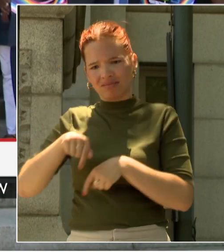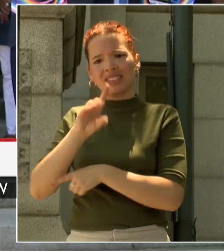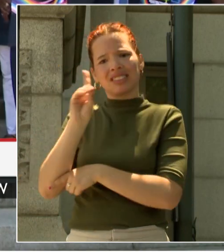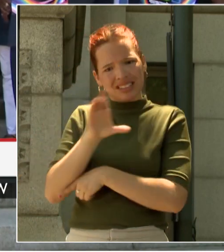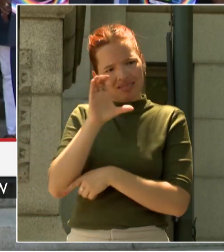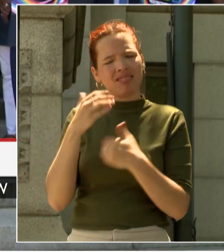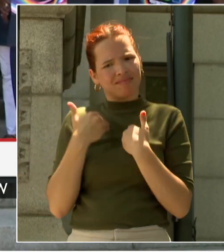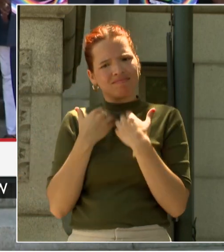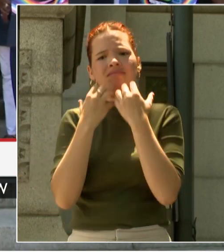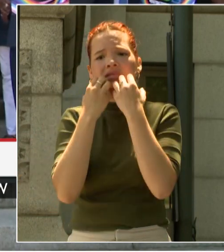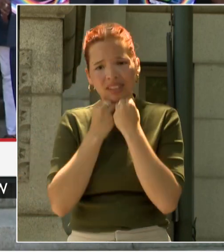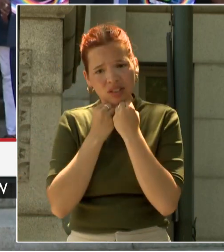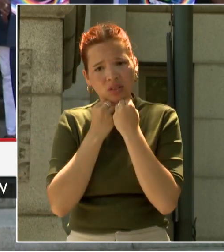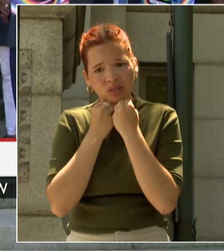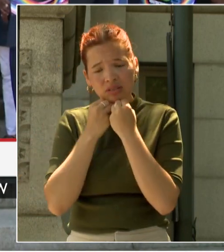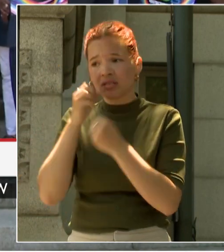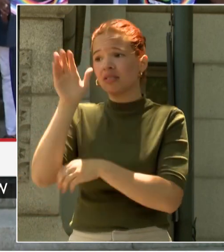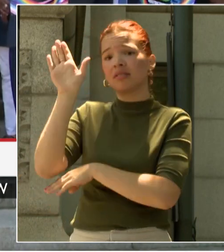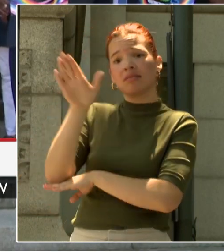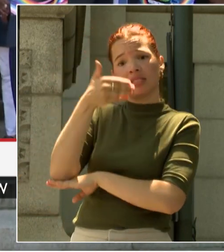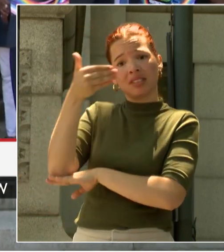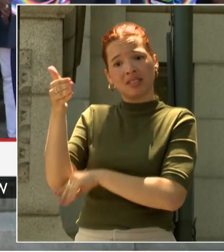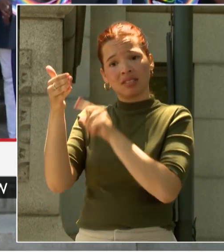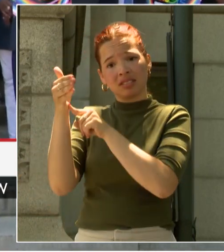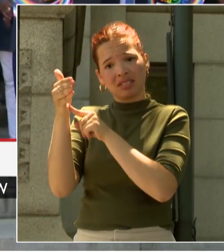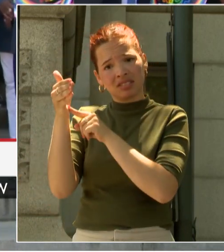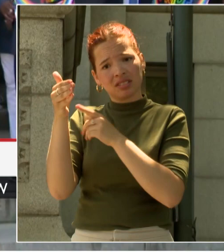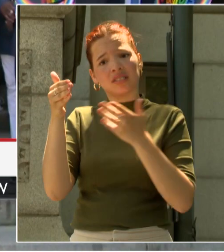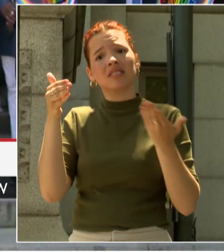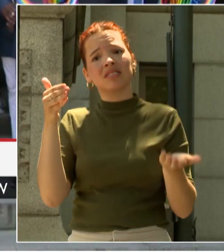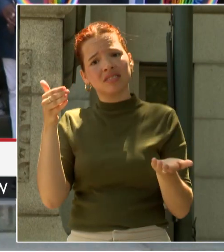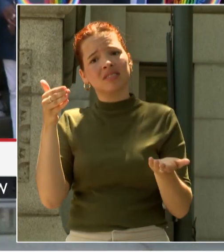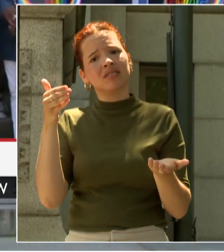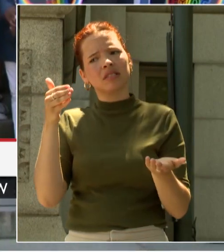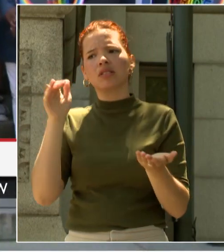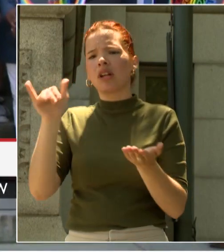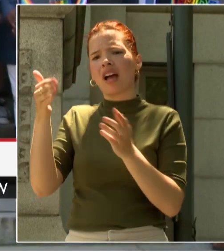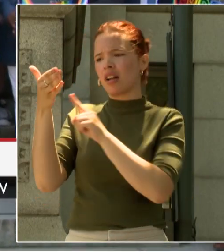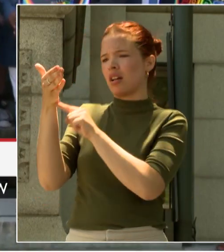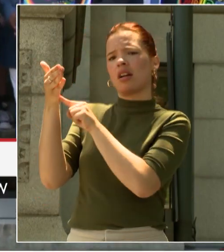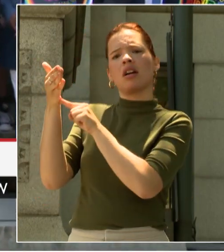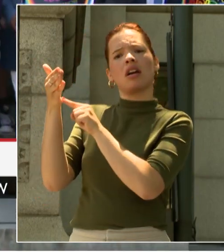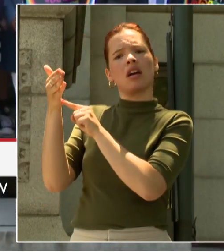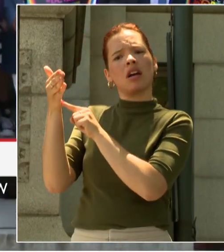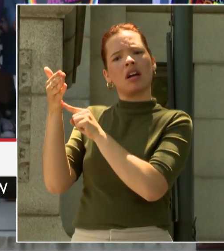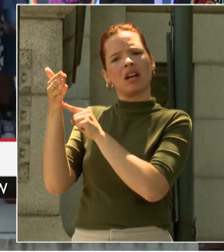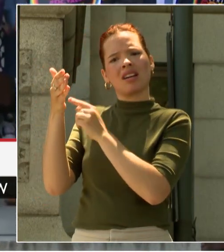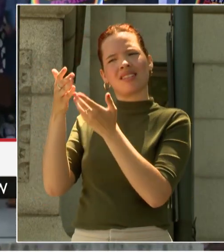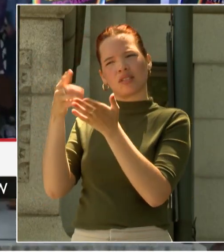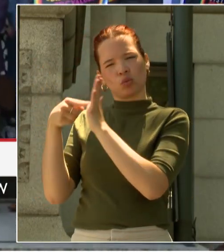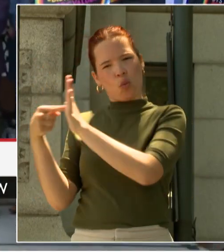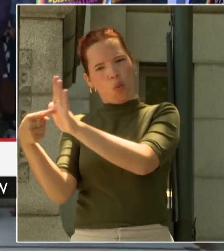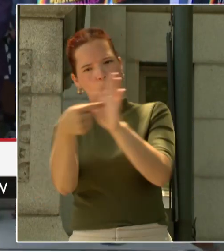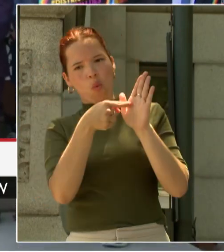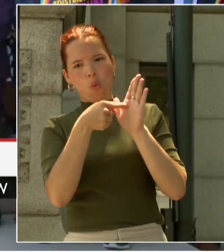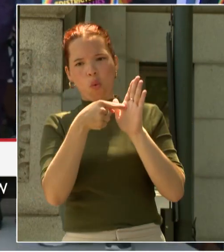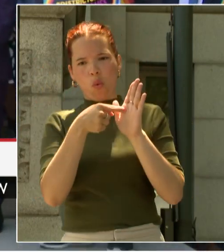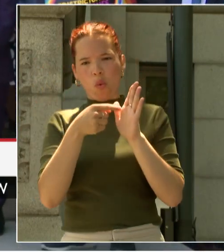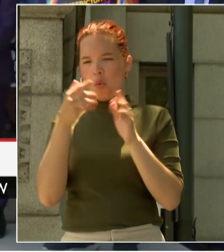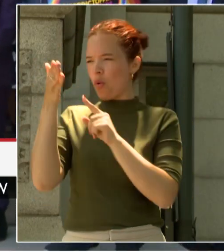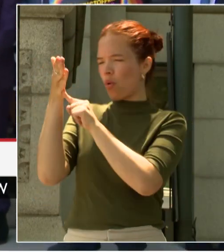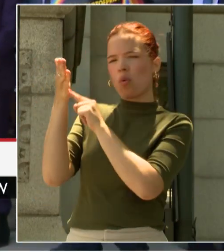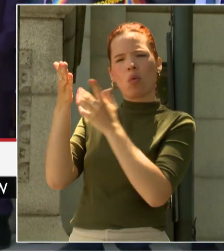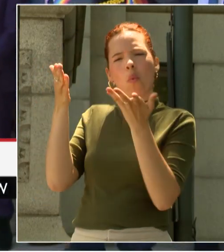this flag is going to help demonstrate and represent exactly what we mean when we talk about DC